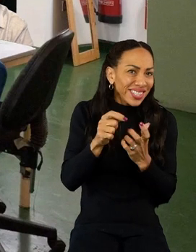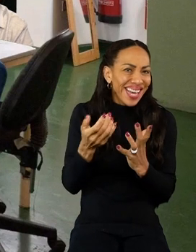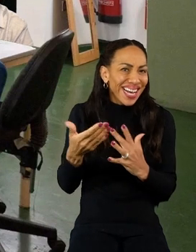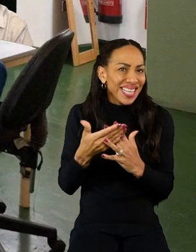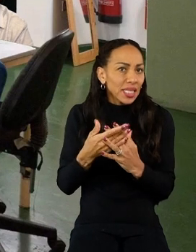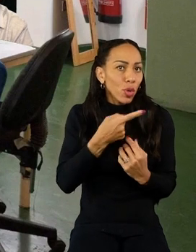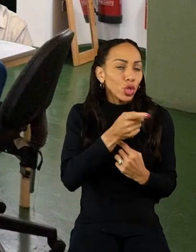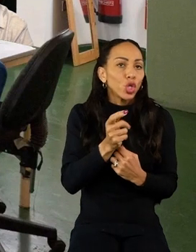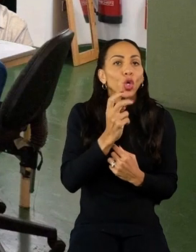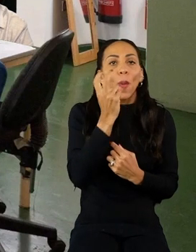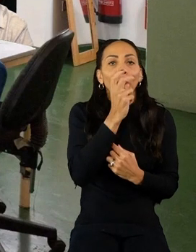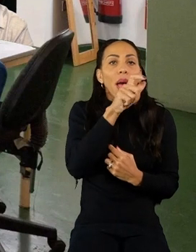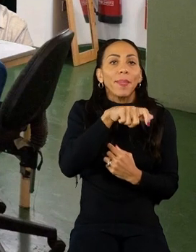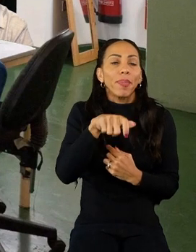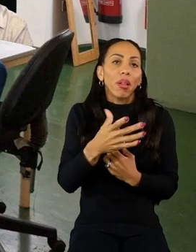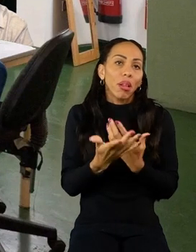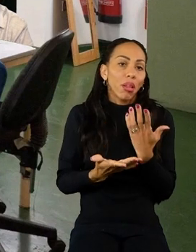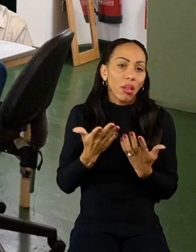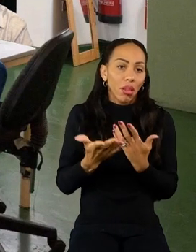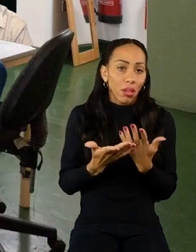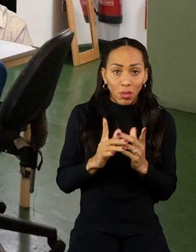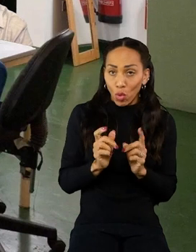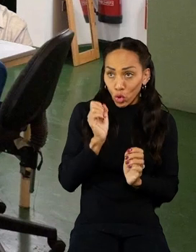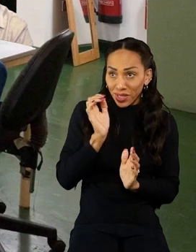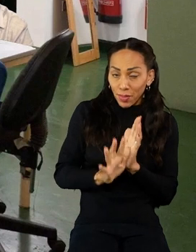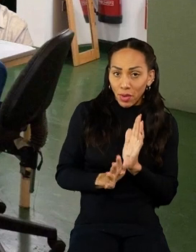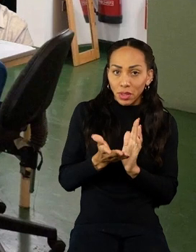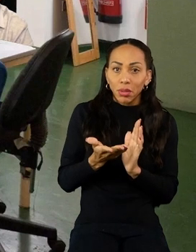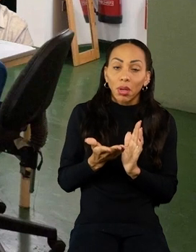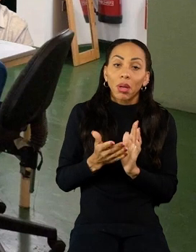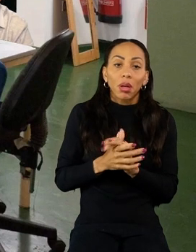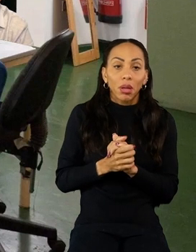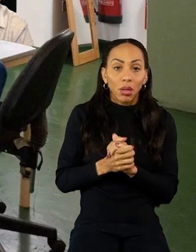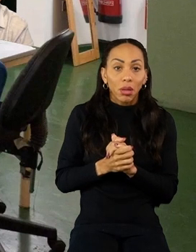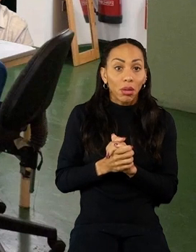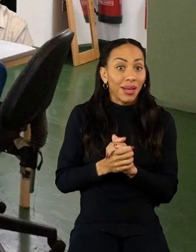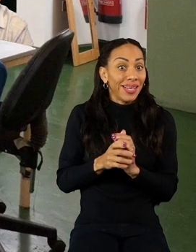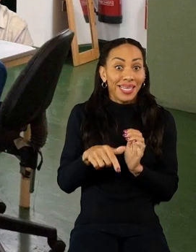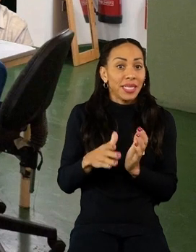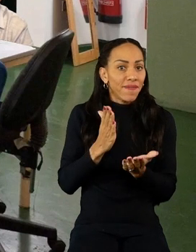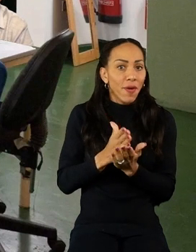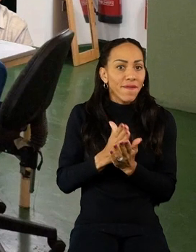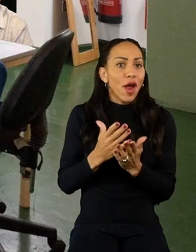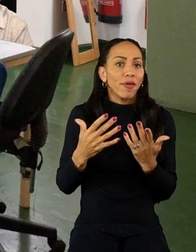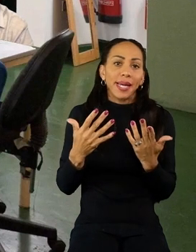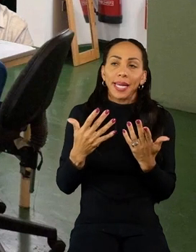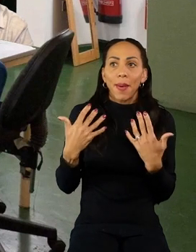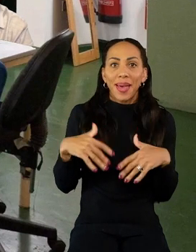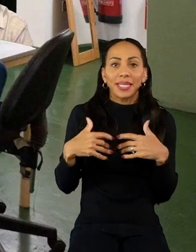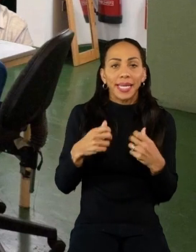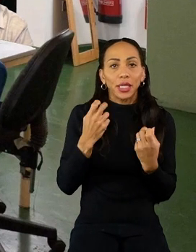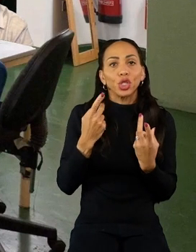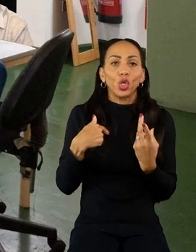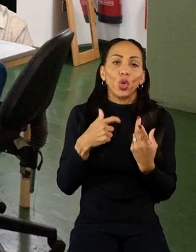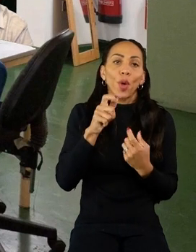working with blind people? And is this technology a bit accessible to them, or what was their experiences on this